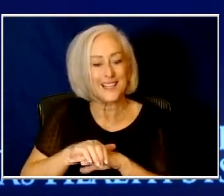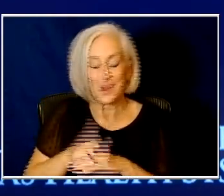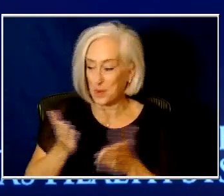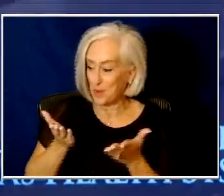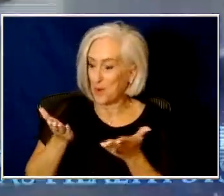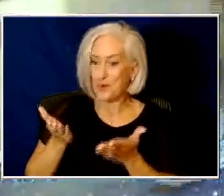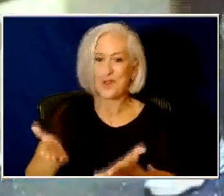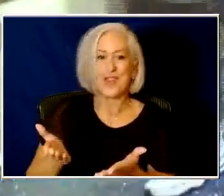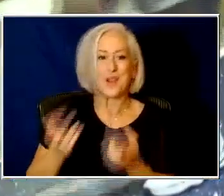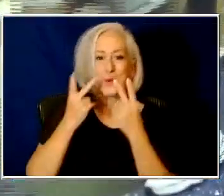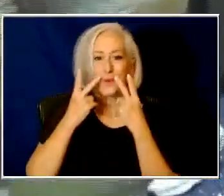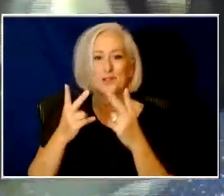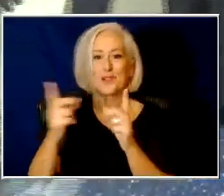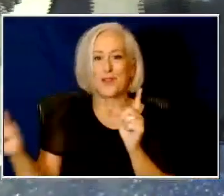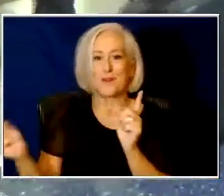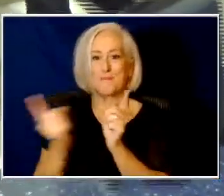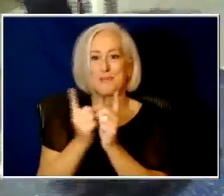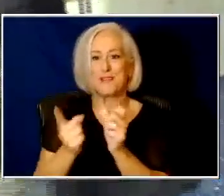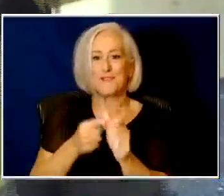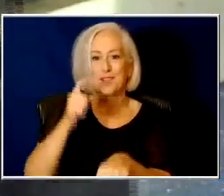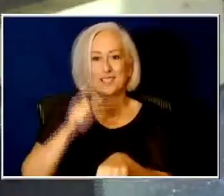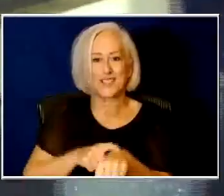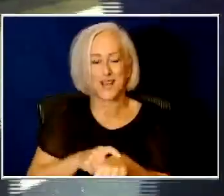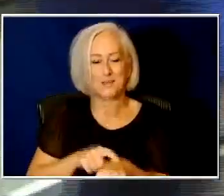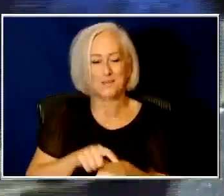emotional moment. Jill.